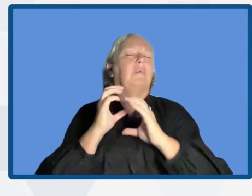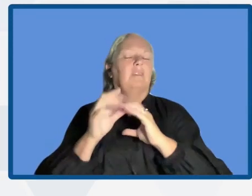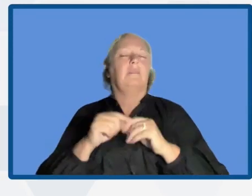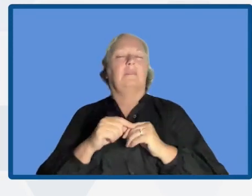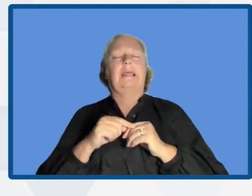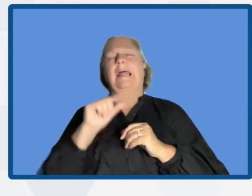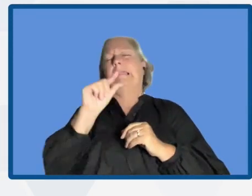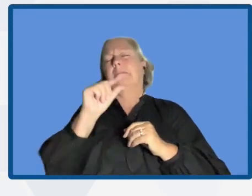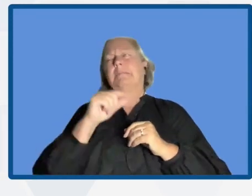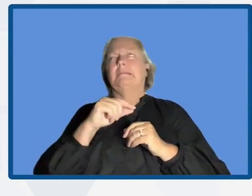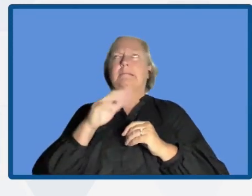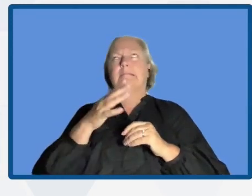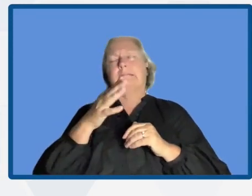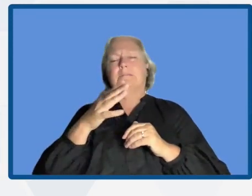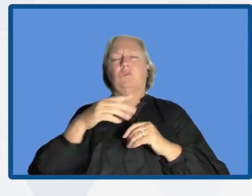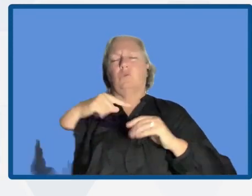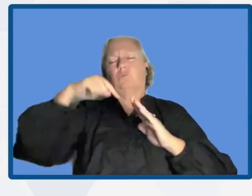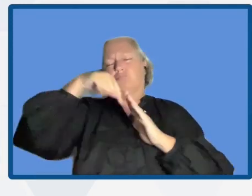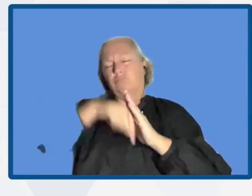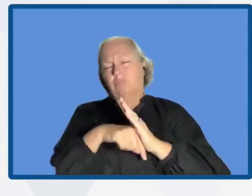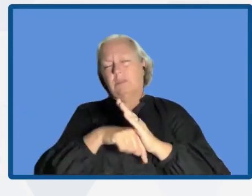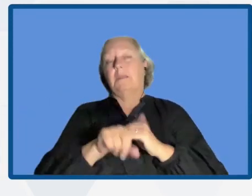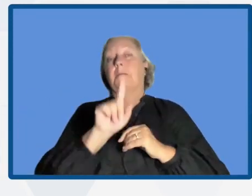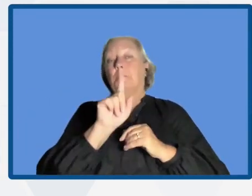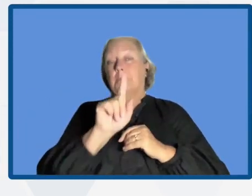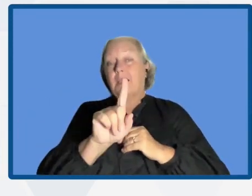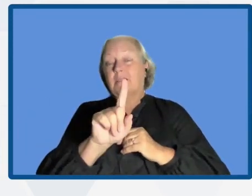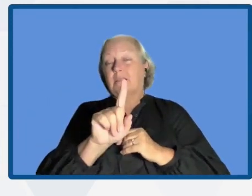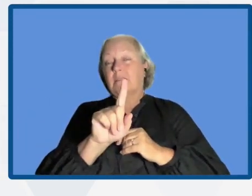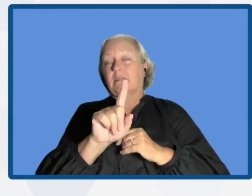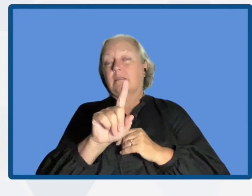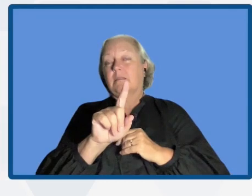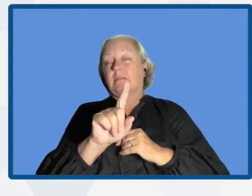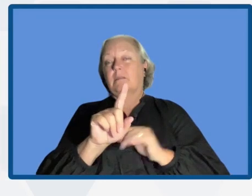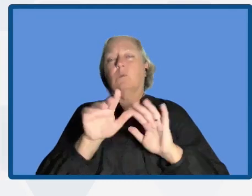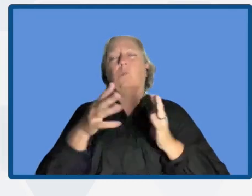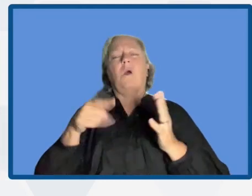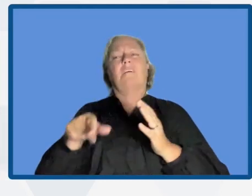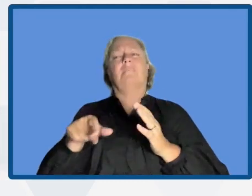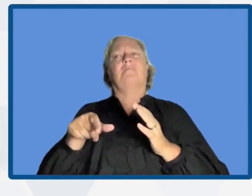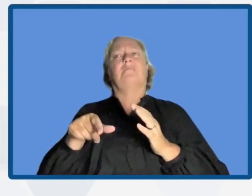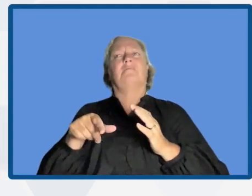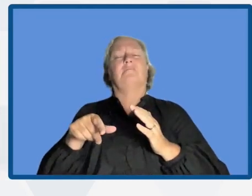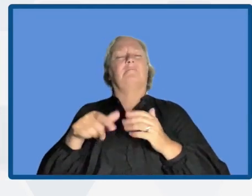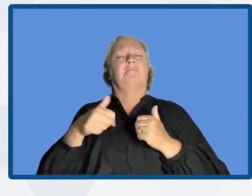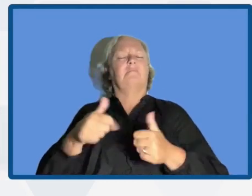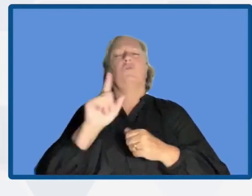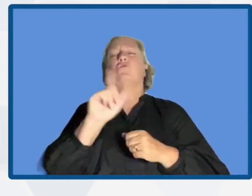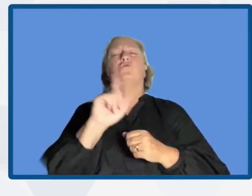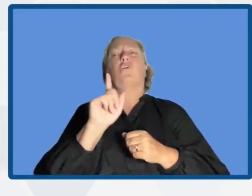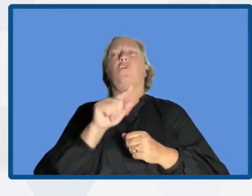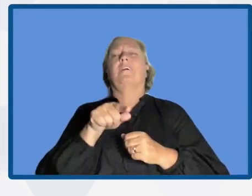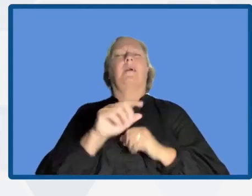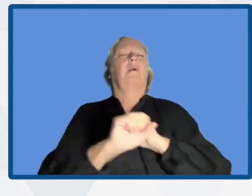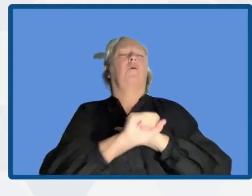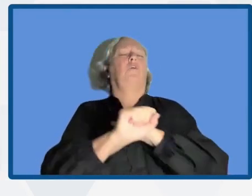complex, but the advantage here is not to market, but to focus